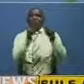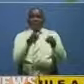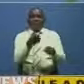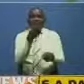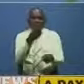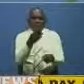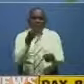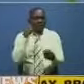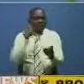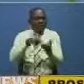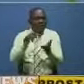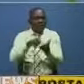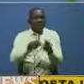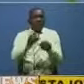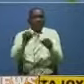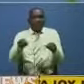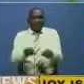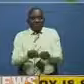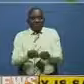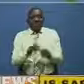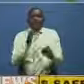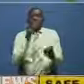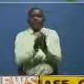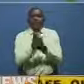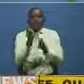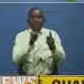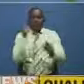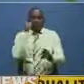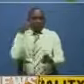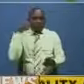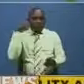commissioned to the area to make sanity prevail.